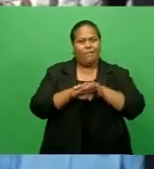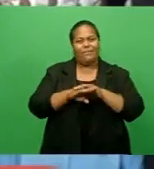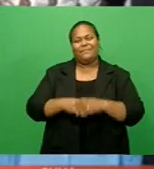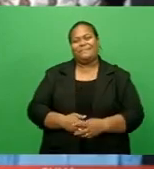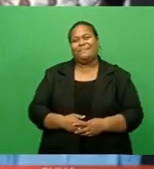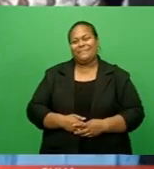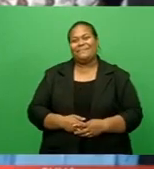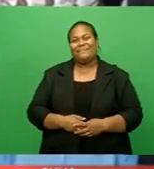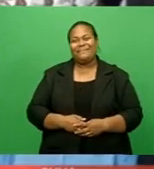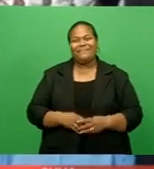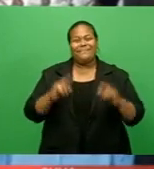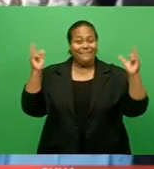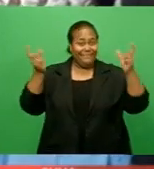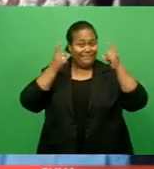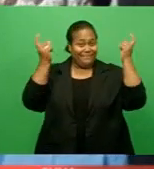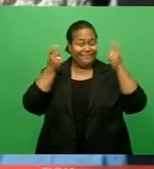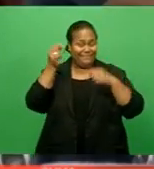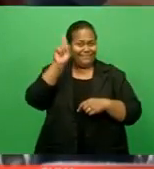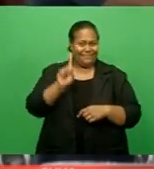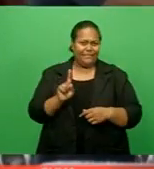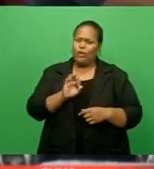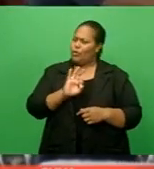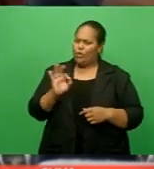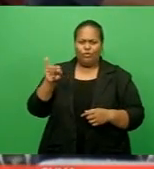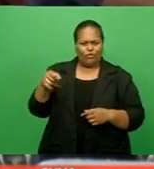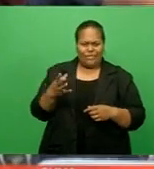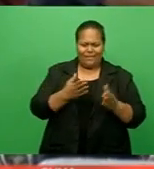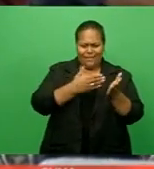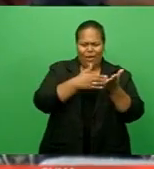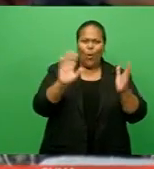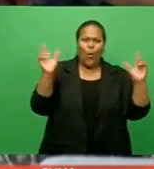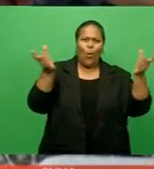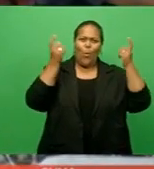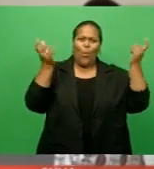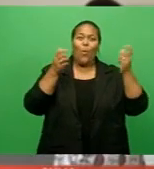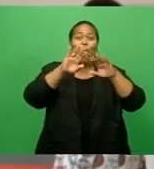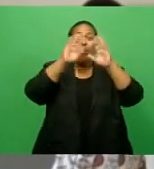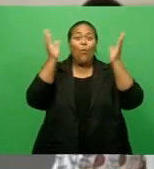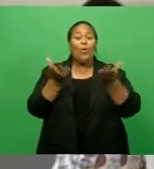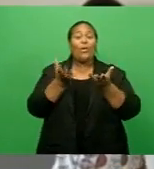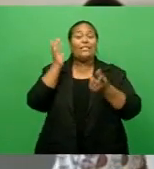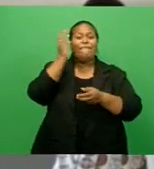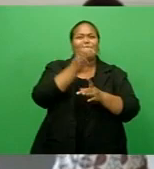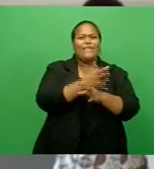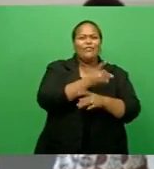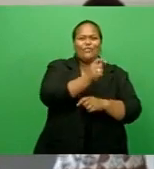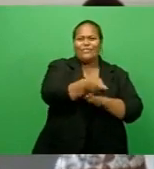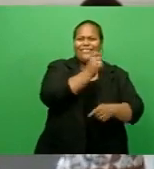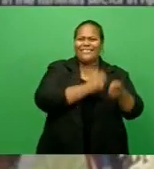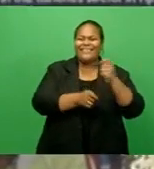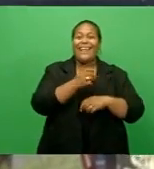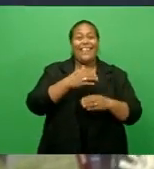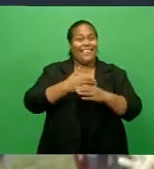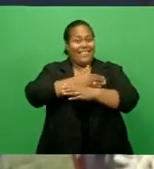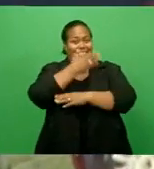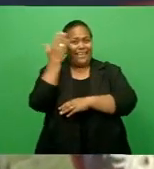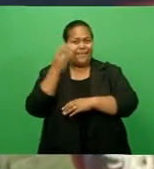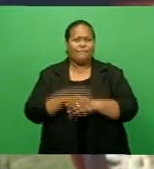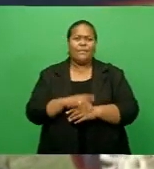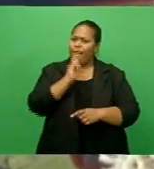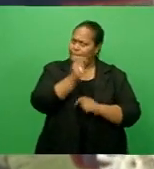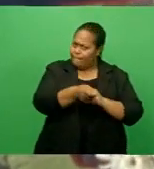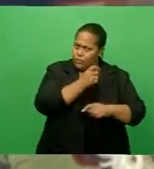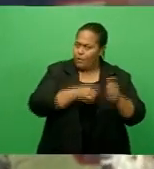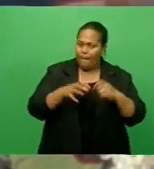The celebration was not just to mark World Fisheries Day, but to renew their commitments to the fisheries industry. The fisheries sector must also take